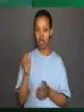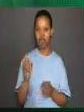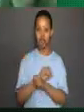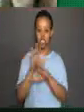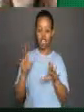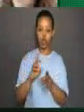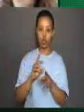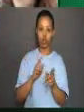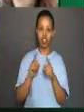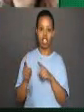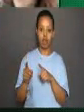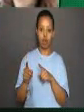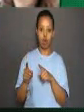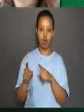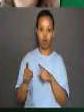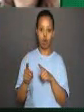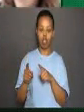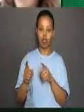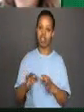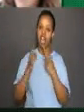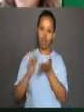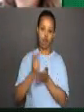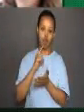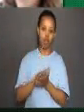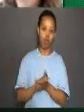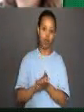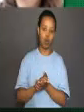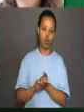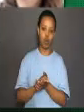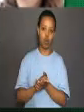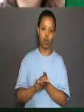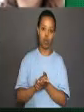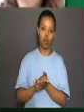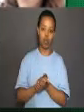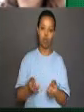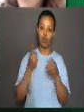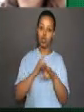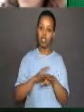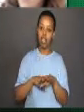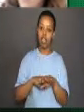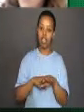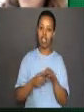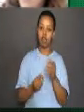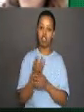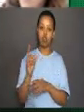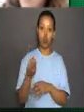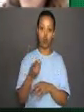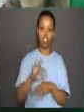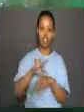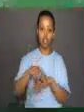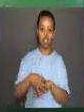spread or transmitted. Knowing this, clearly there must be a source of infection.